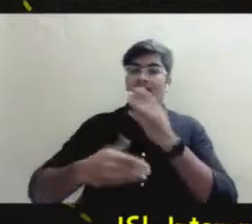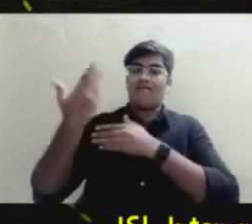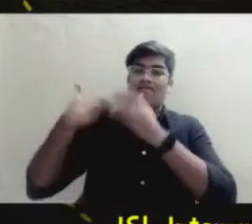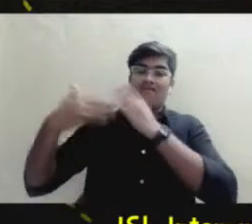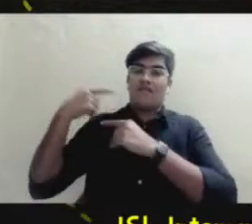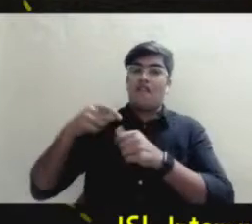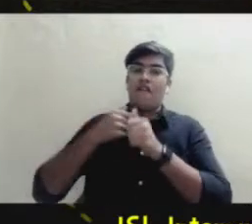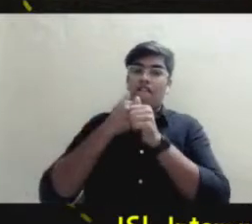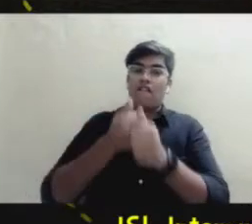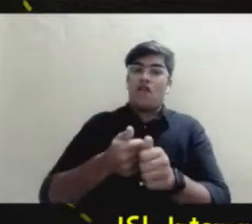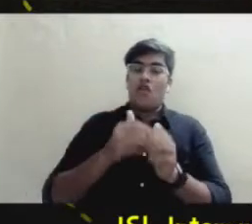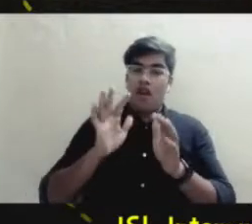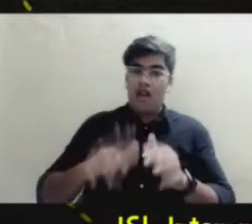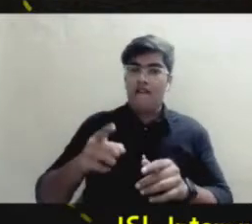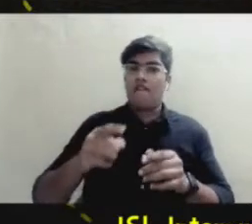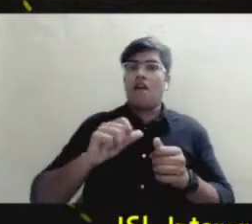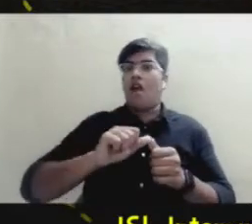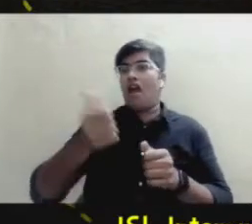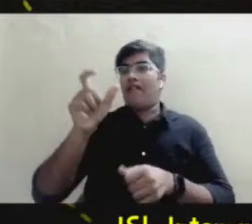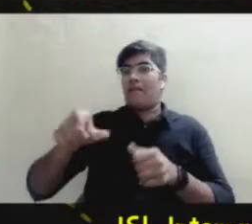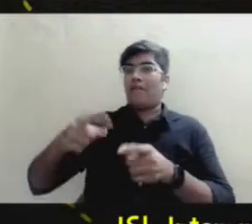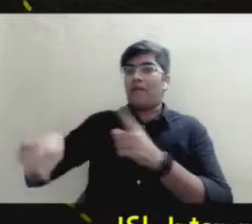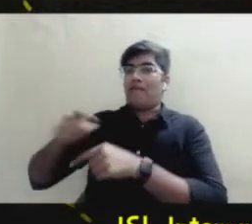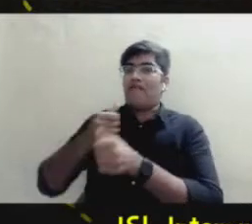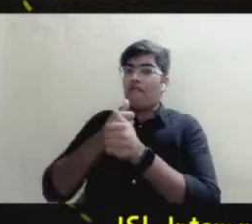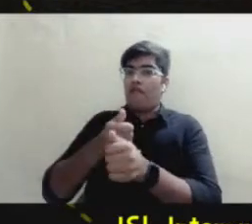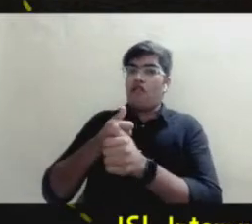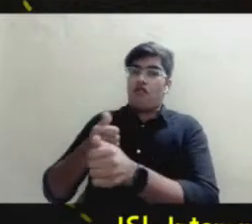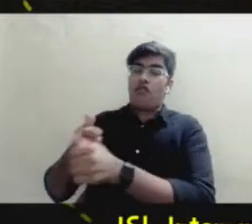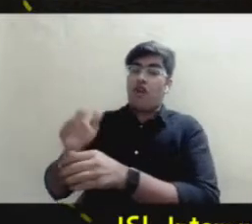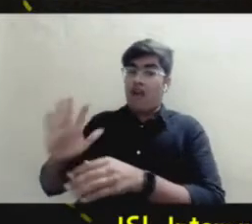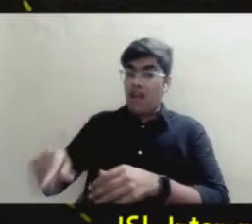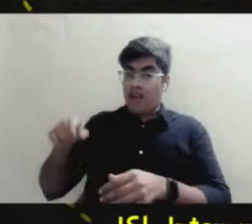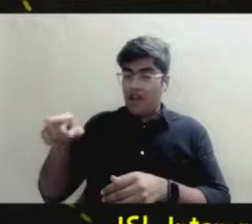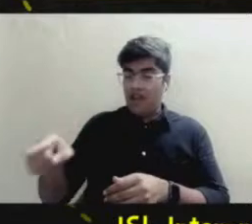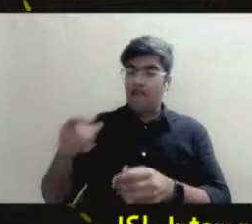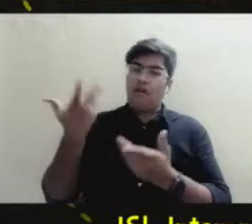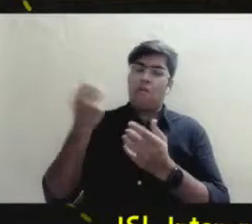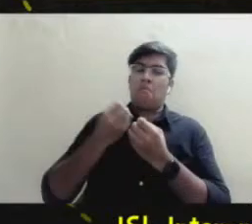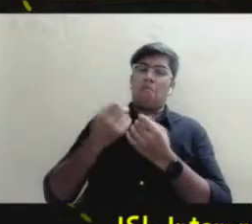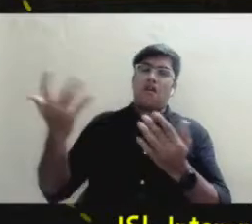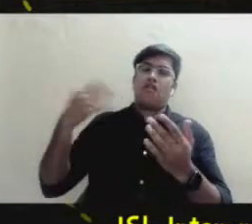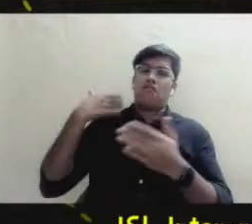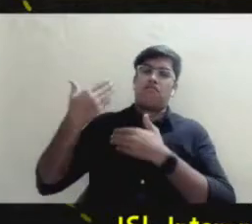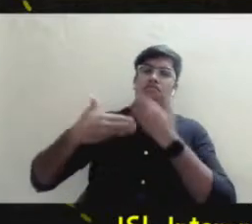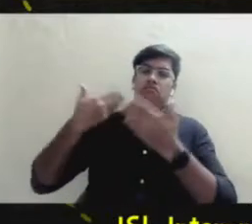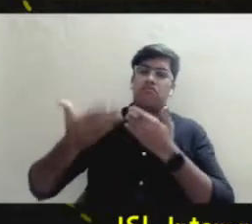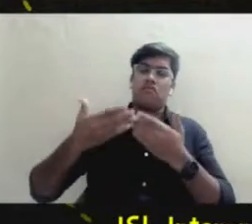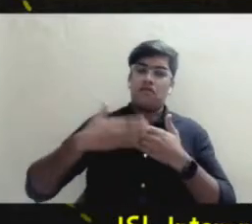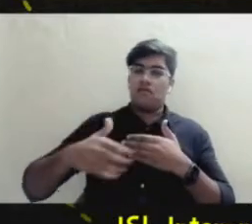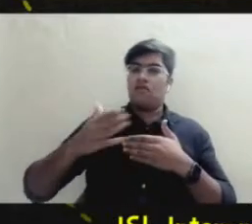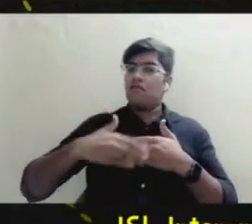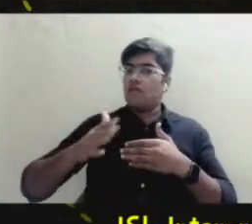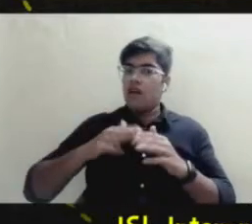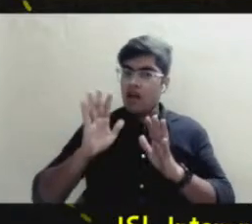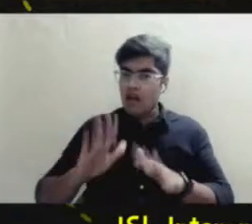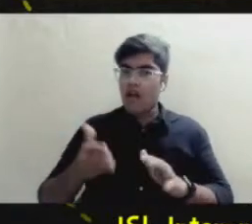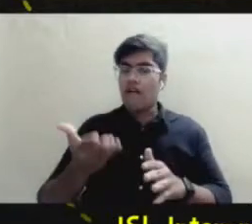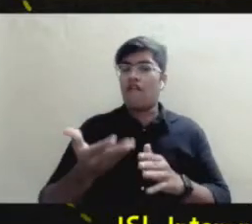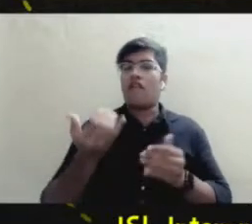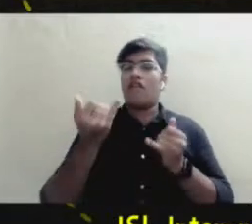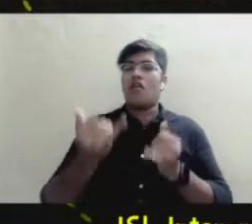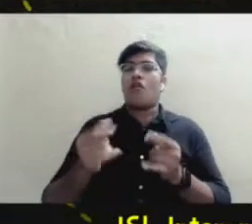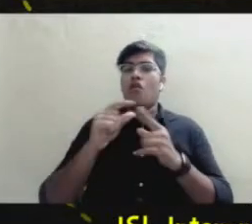followed by other male poets or other poets for centuries later, and that there is this poem which talks